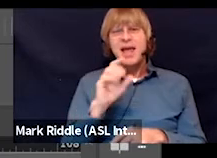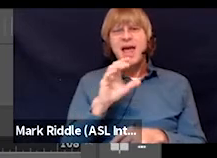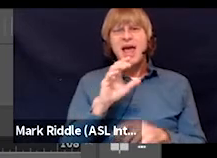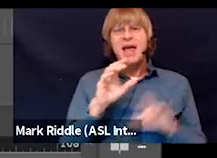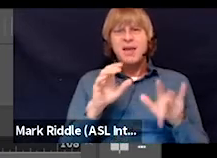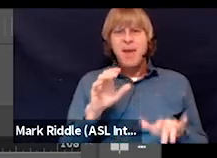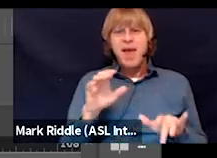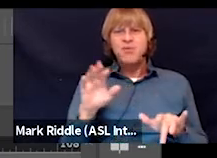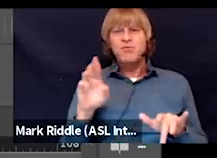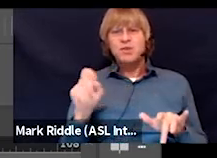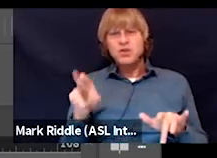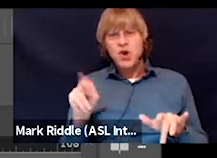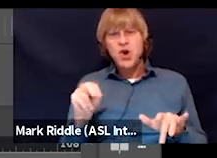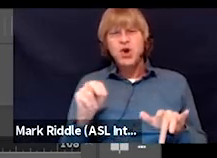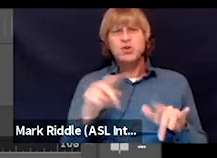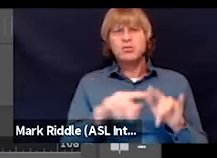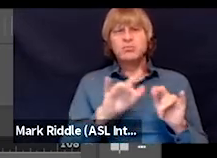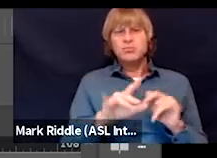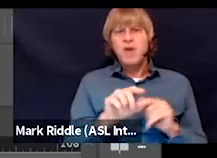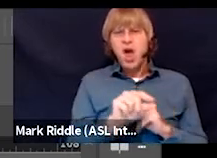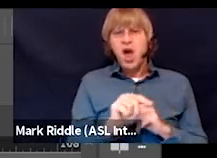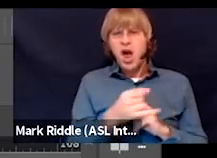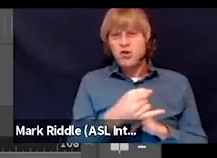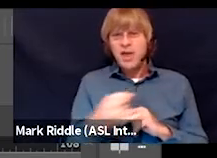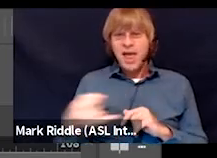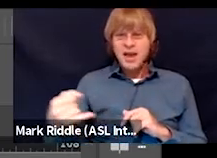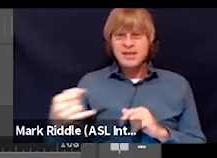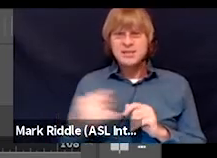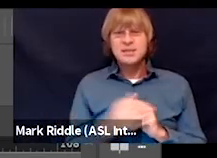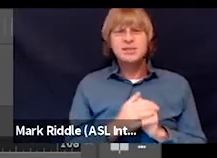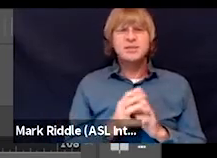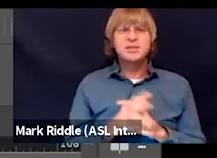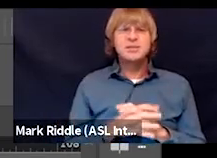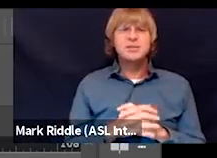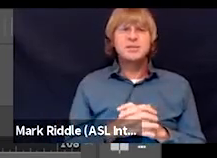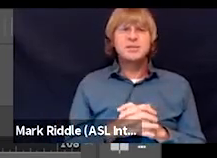return so I can get to underline menu.